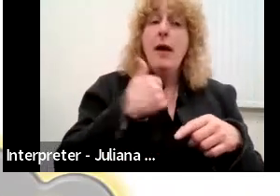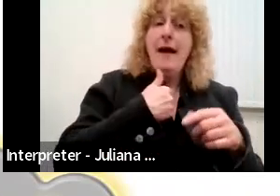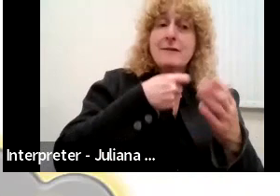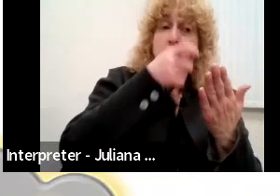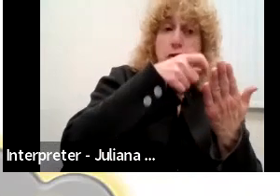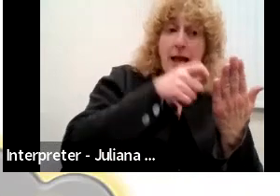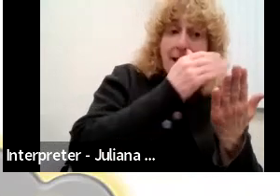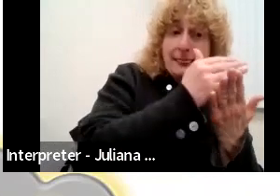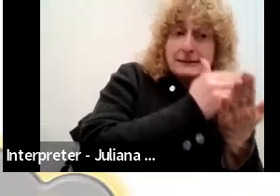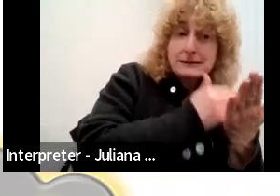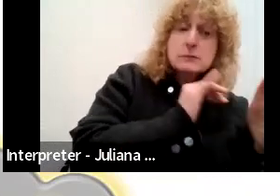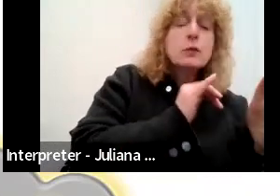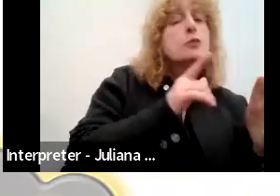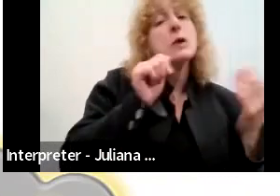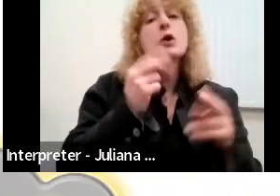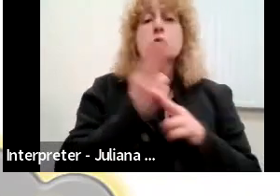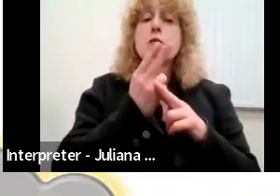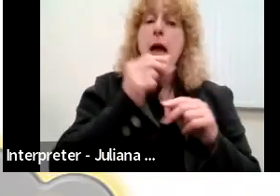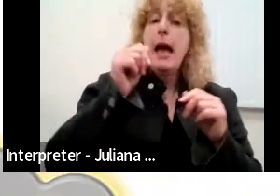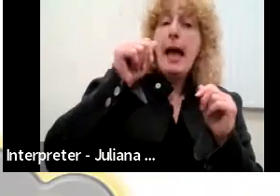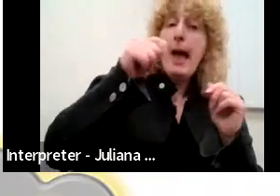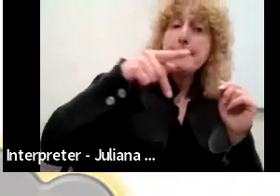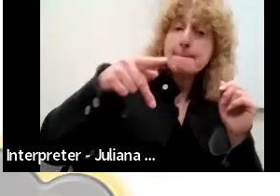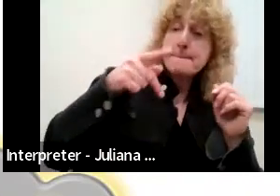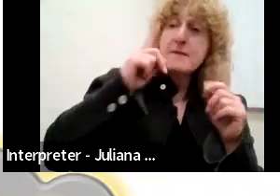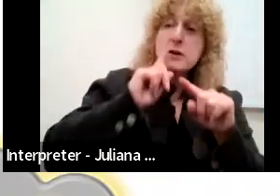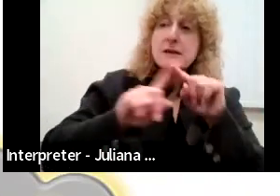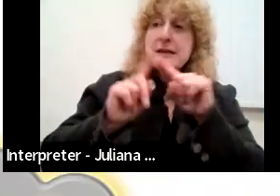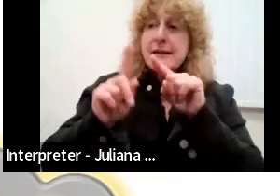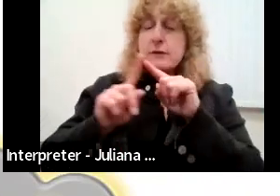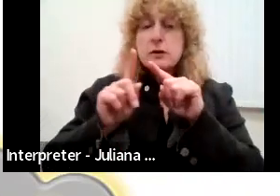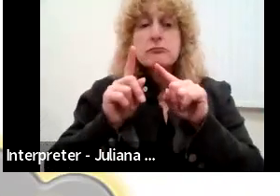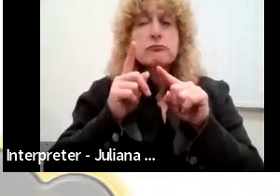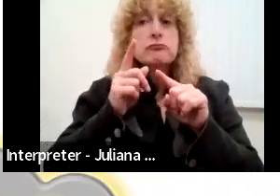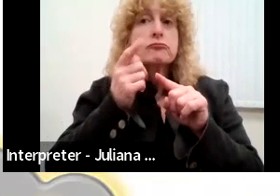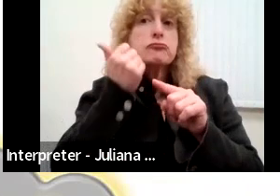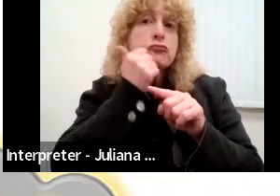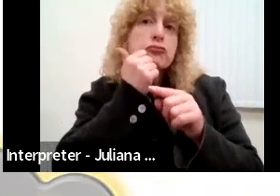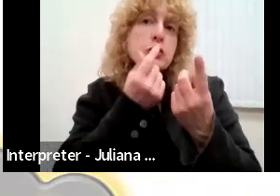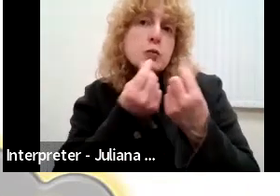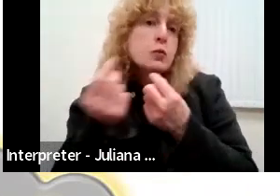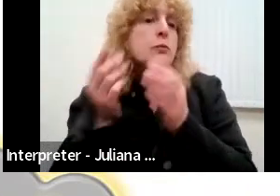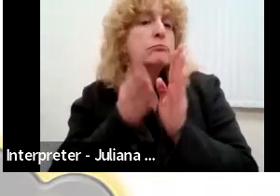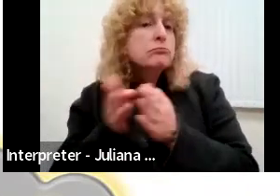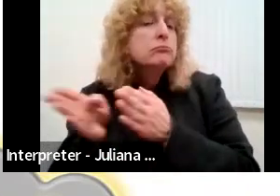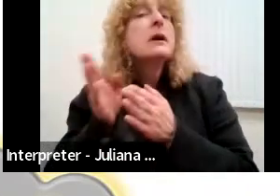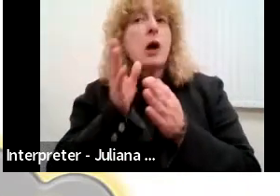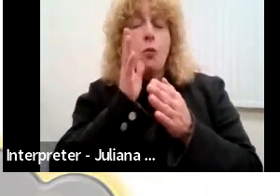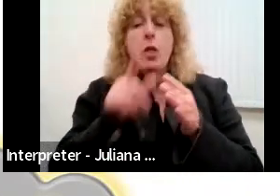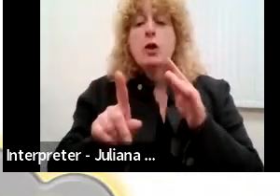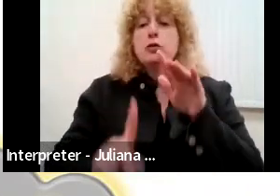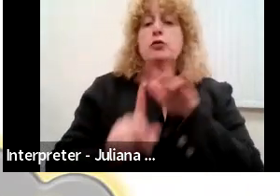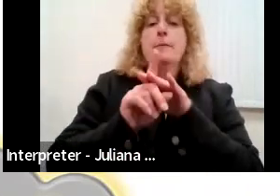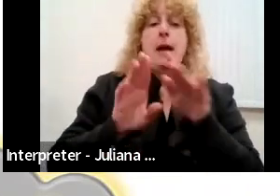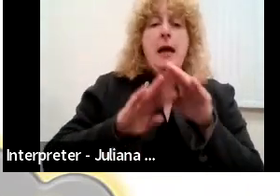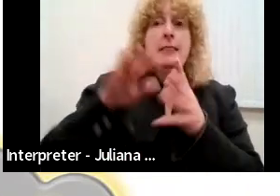an app and set up different routines and schedules, and then it will appear on the cloud. And as they